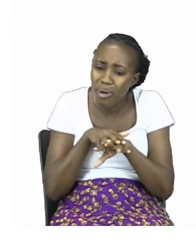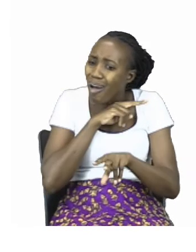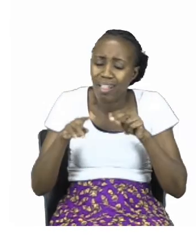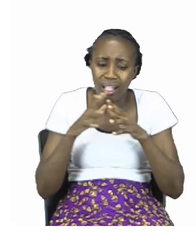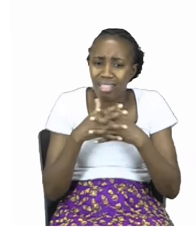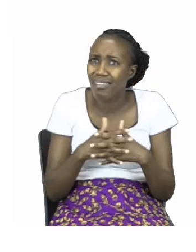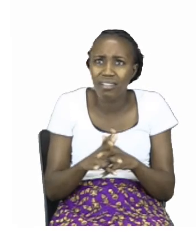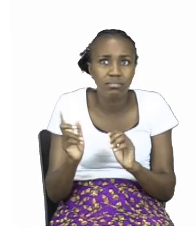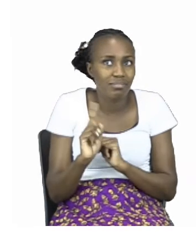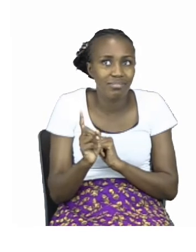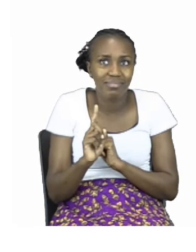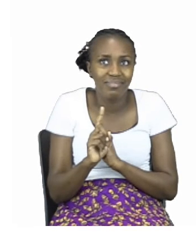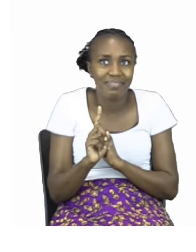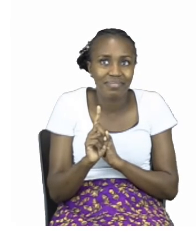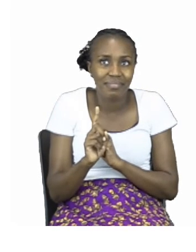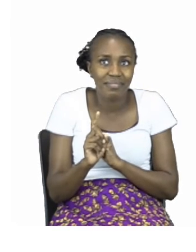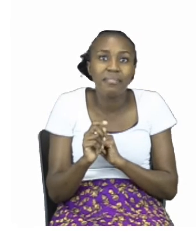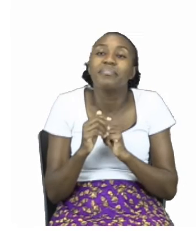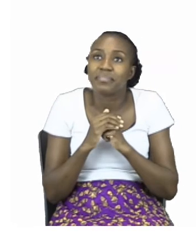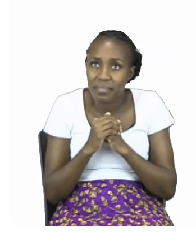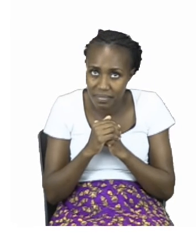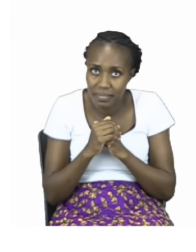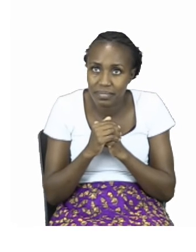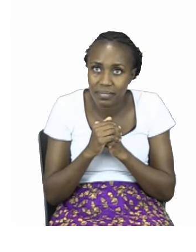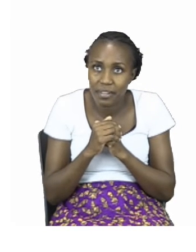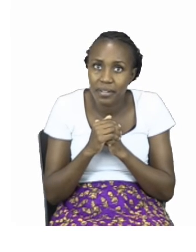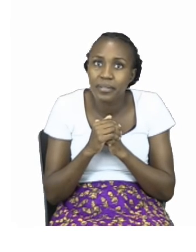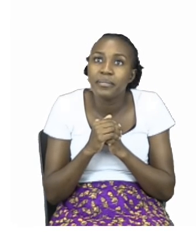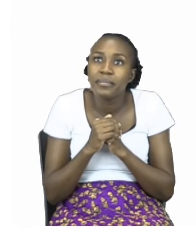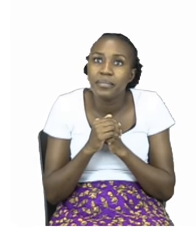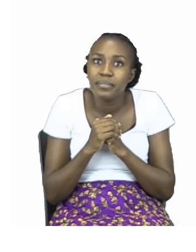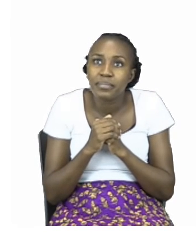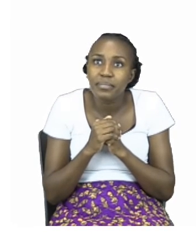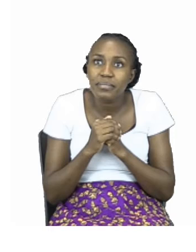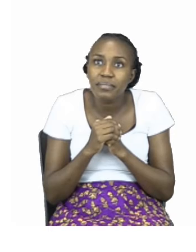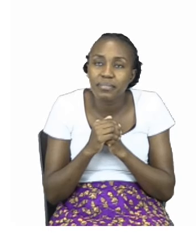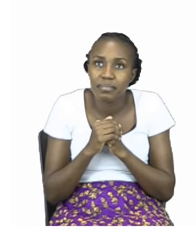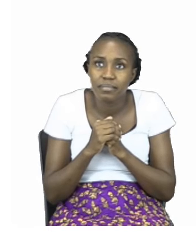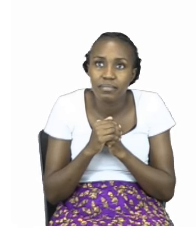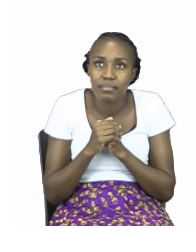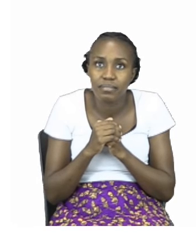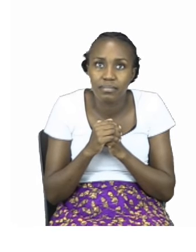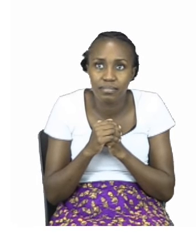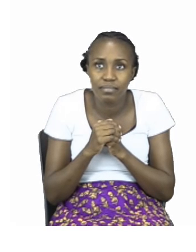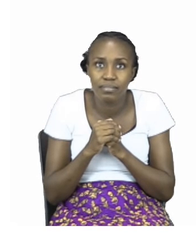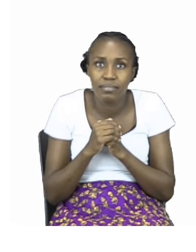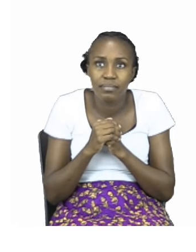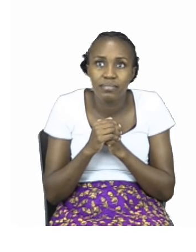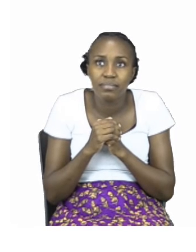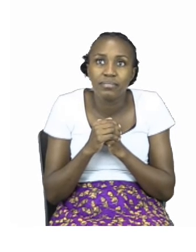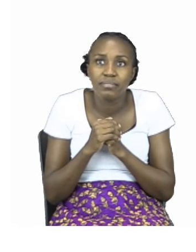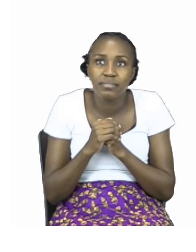There's no need for you to rush. Make sure that when you start at the top, you go down neatly, even for